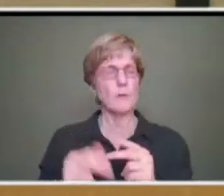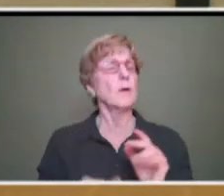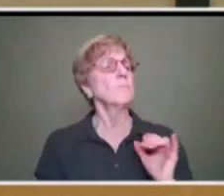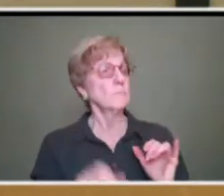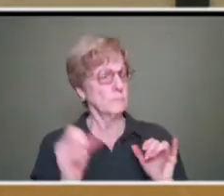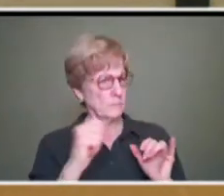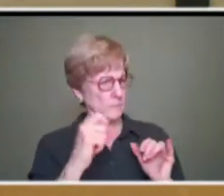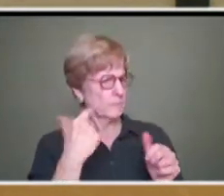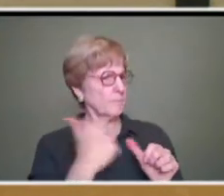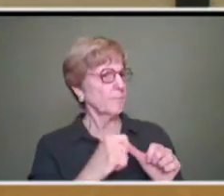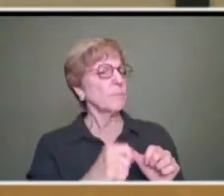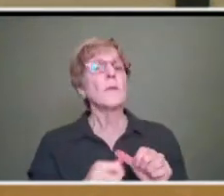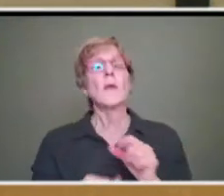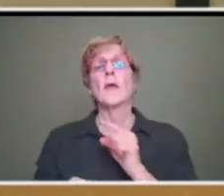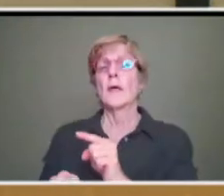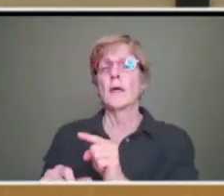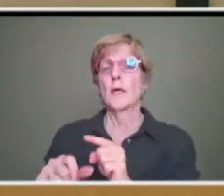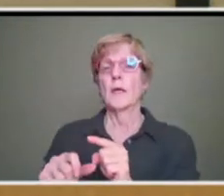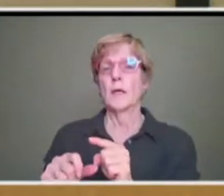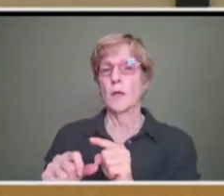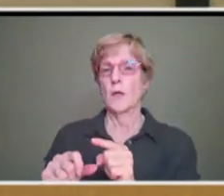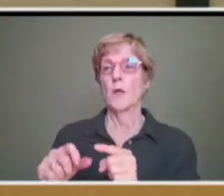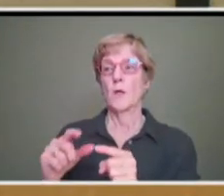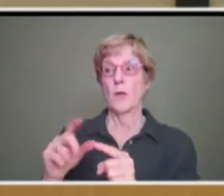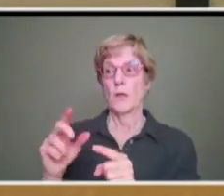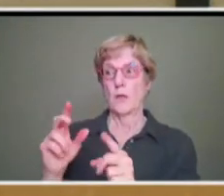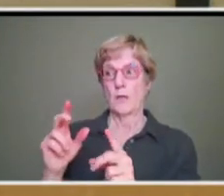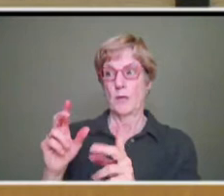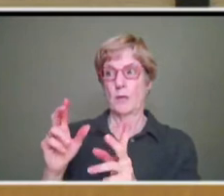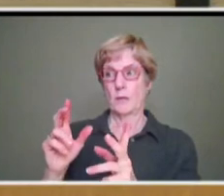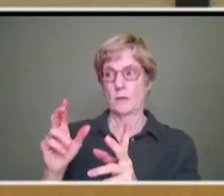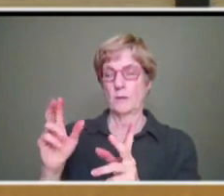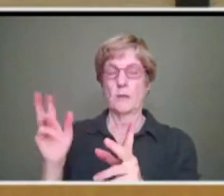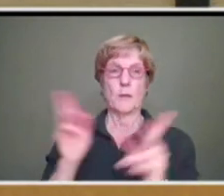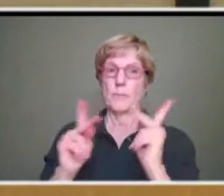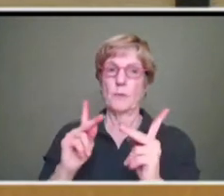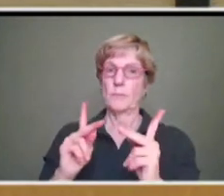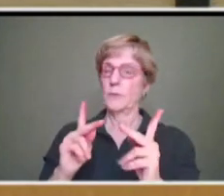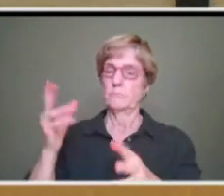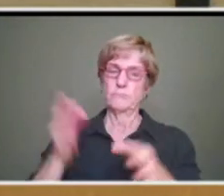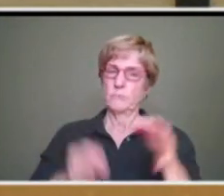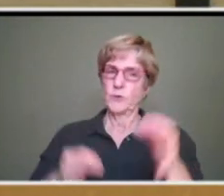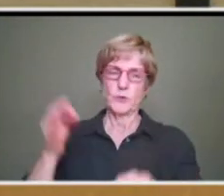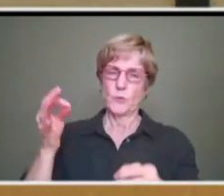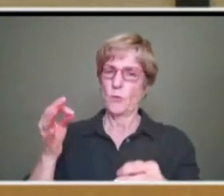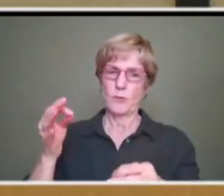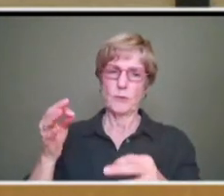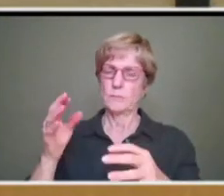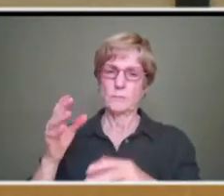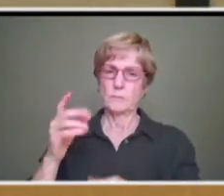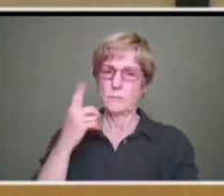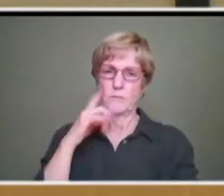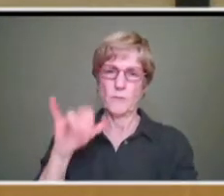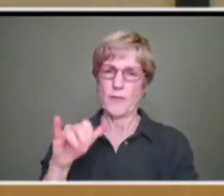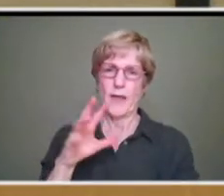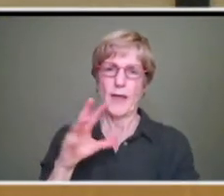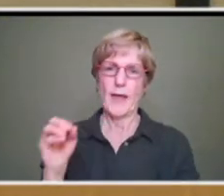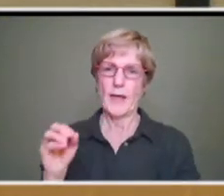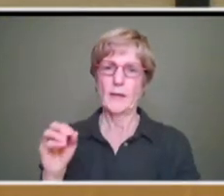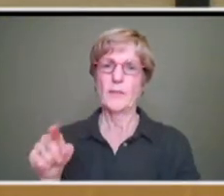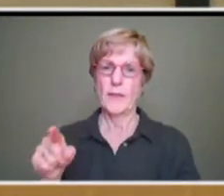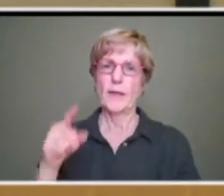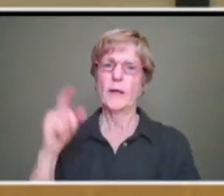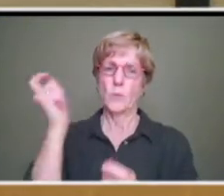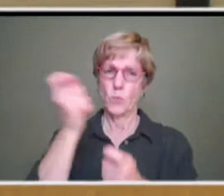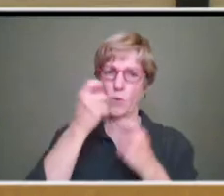the The Profit the residents you know went to court on that and they were they